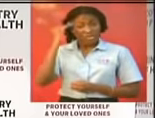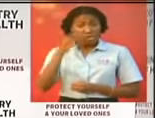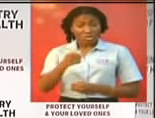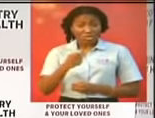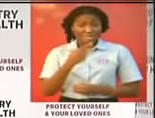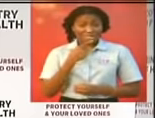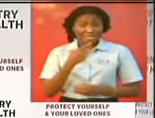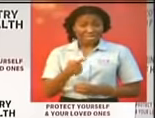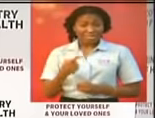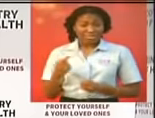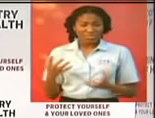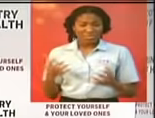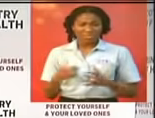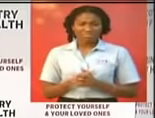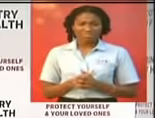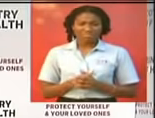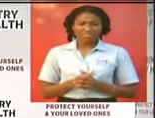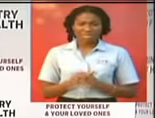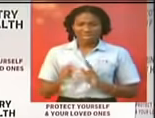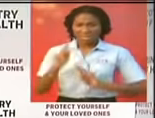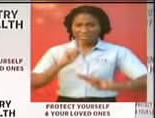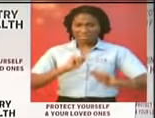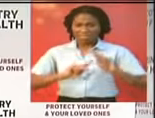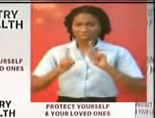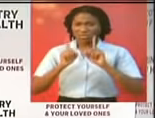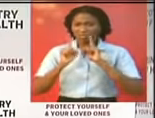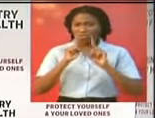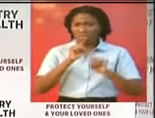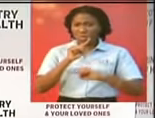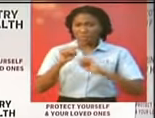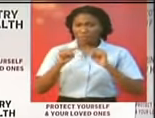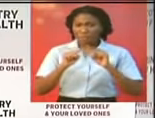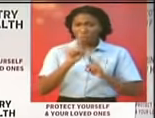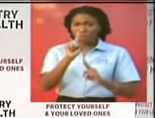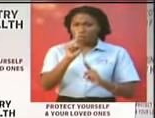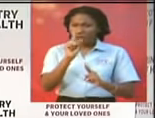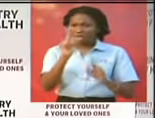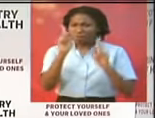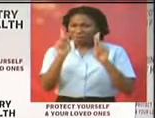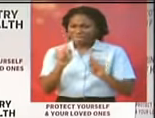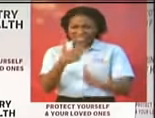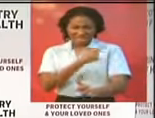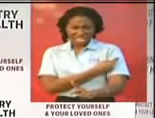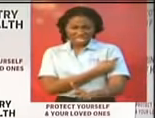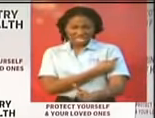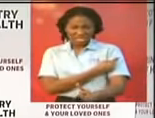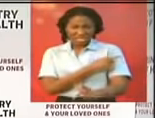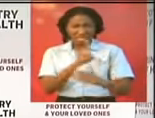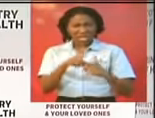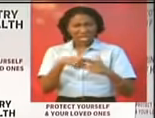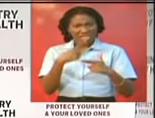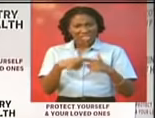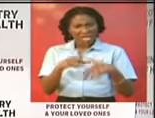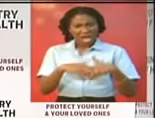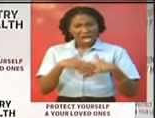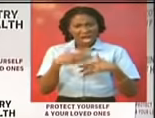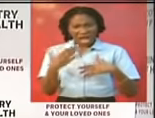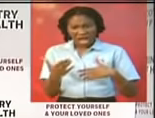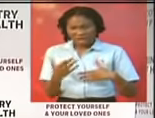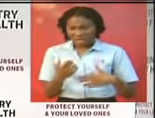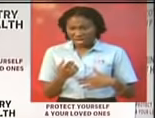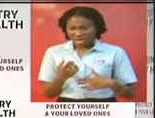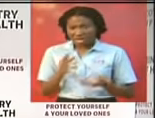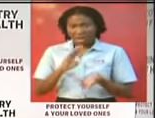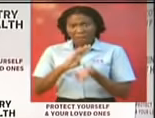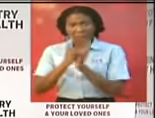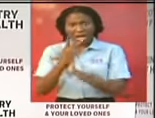to PAHO about one person who had complications after getting the vaccine, and that the person was under the care of Dr. Charles. I just